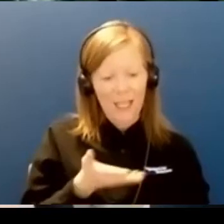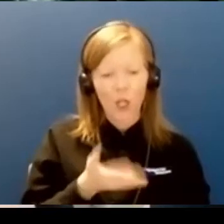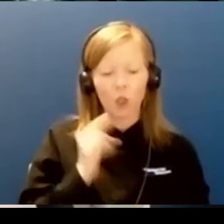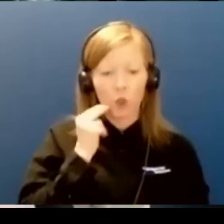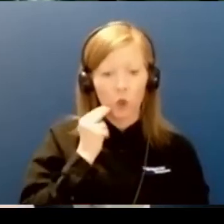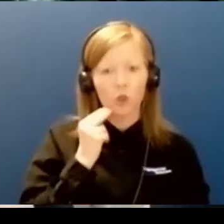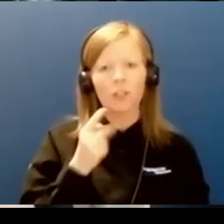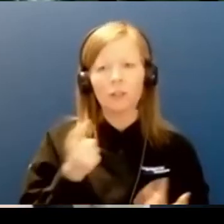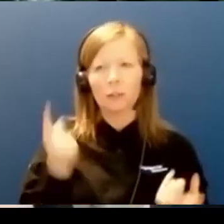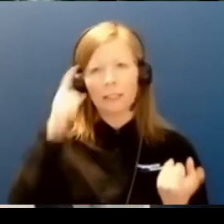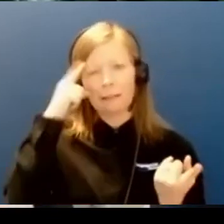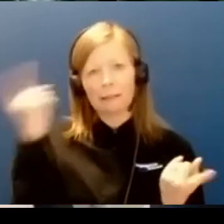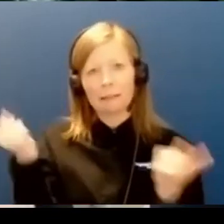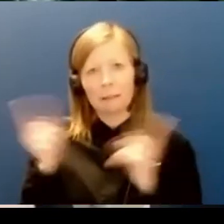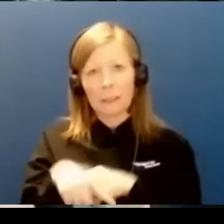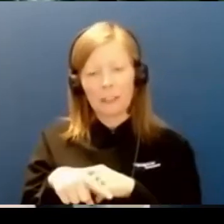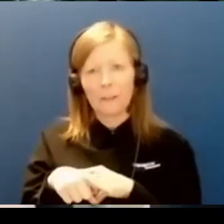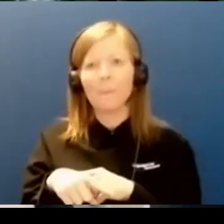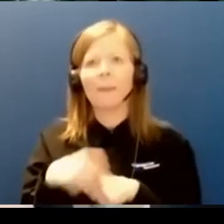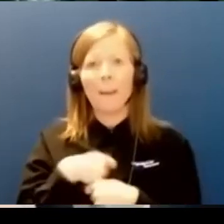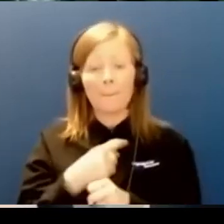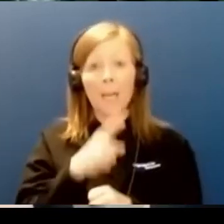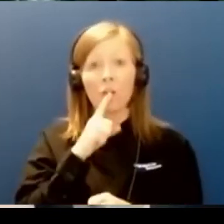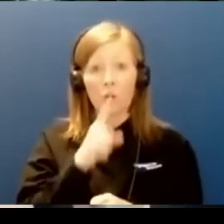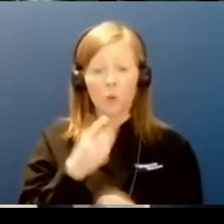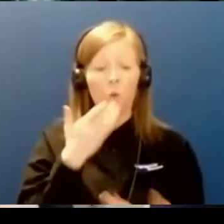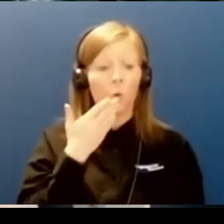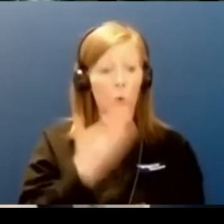that switch to making sure that he's having really